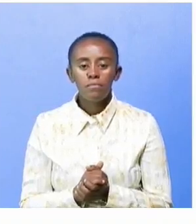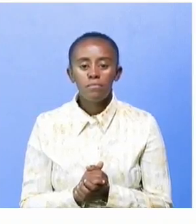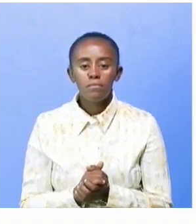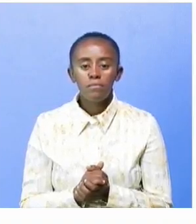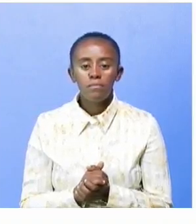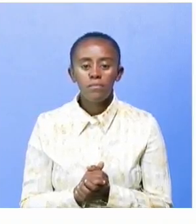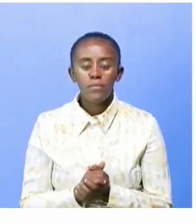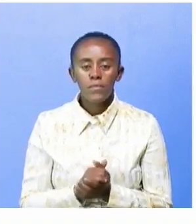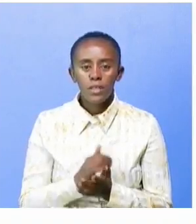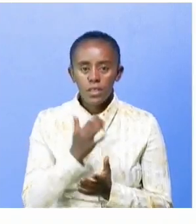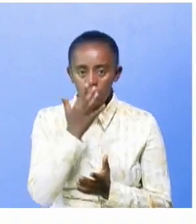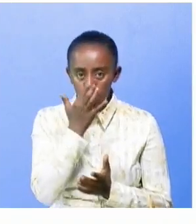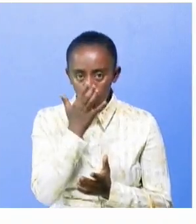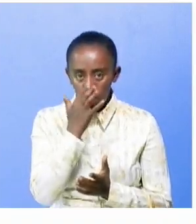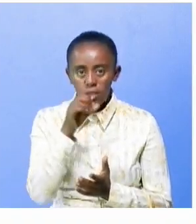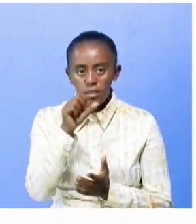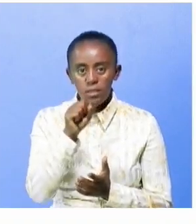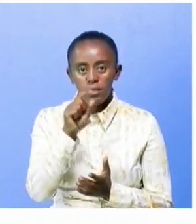stimulate,